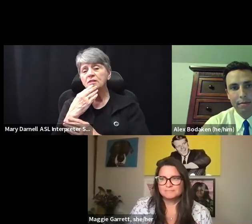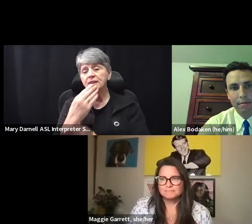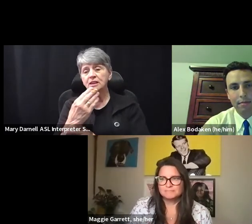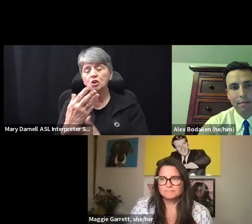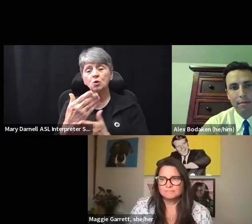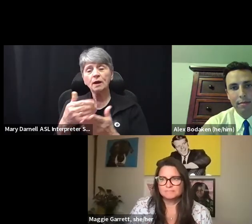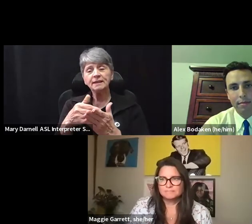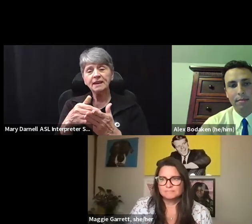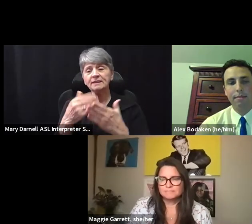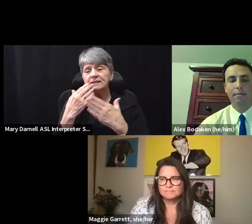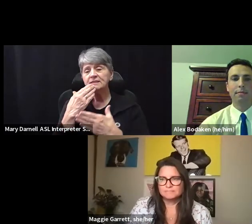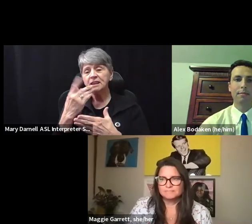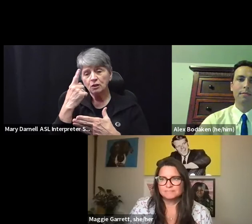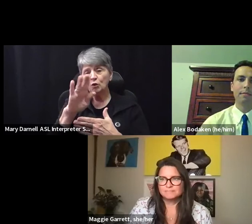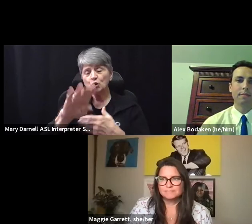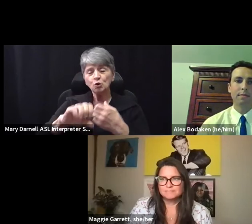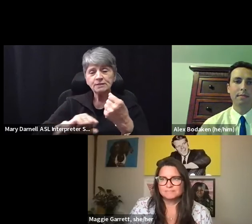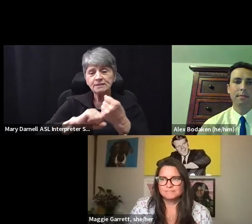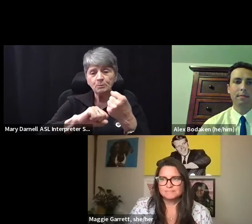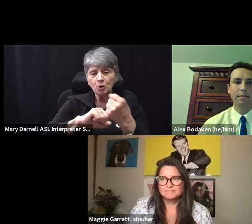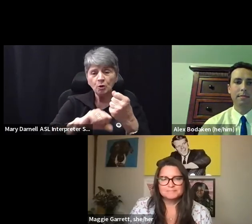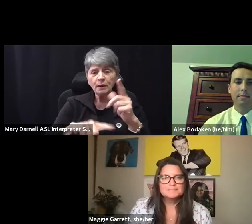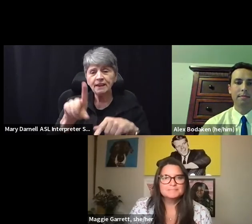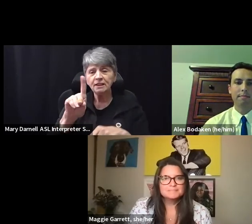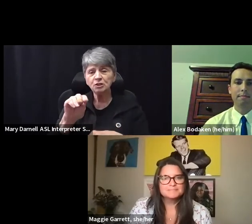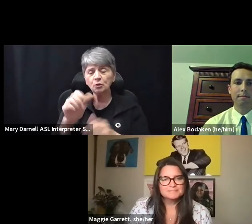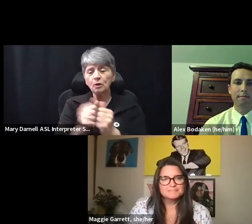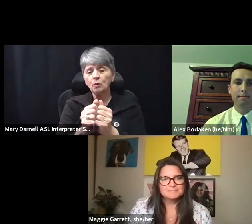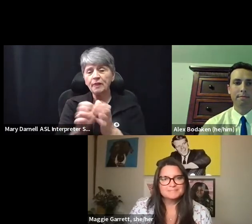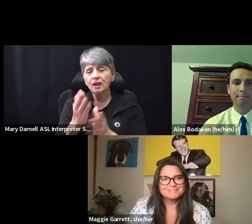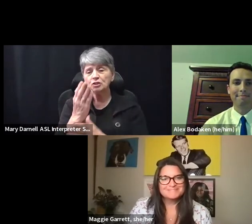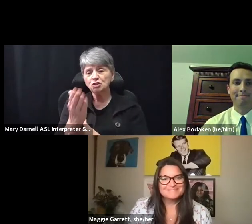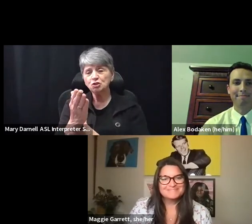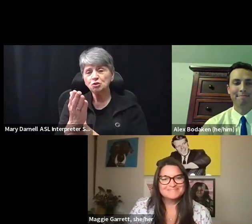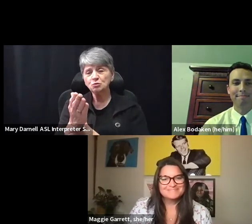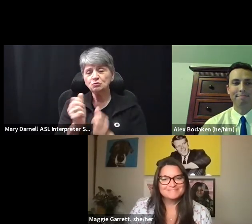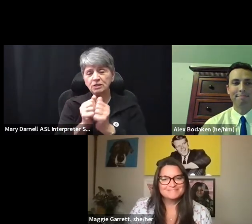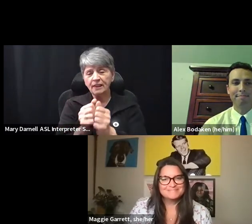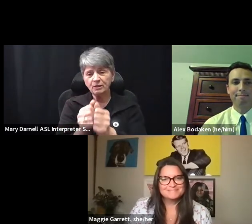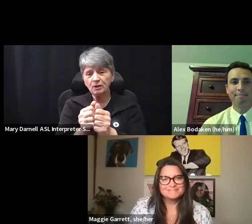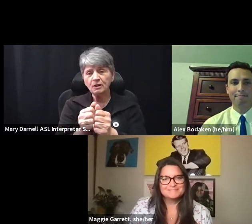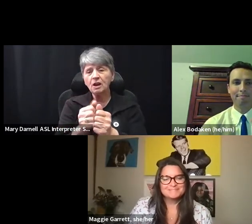outside of these. Thank you for your support. We cannot do this without you. Onward together. Good night.